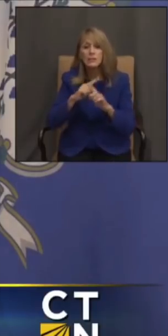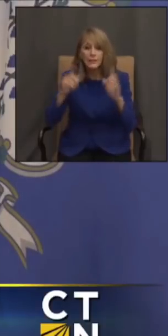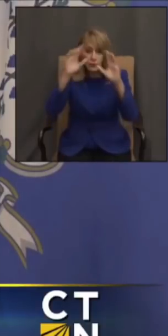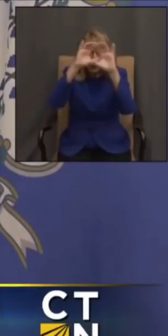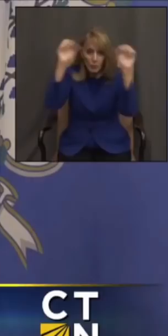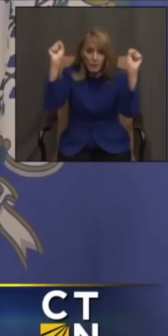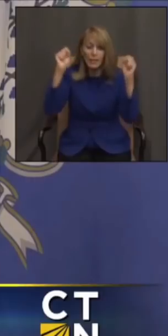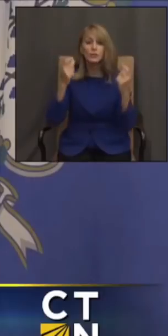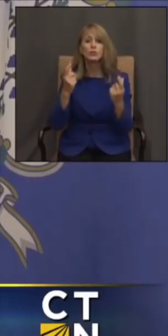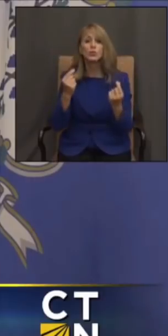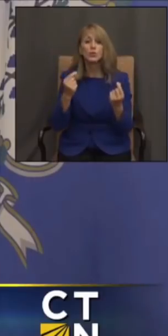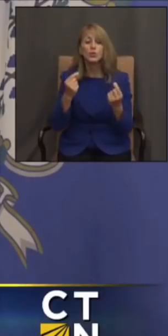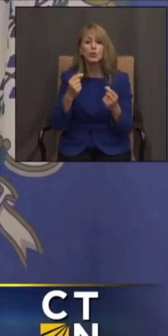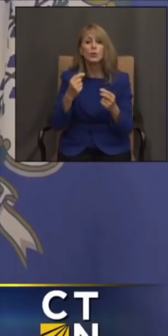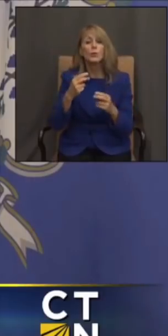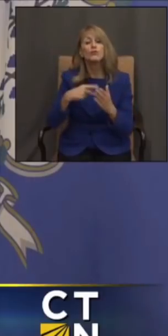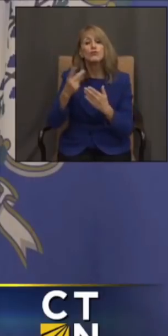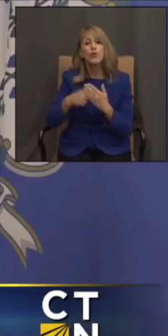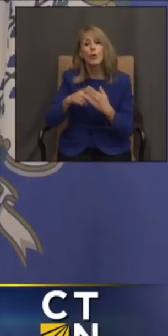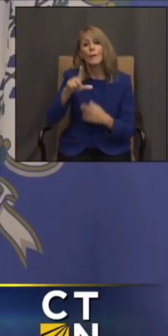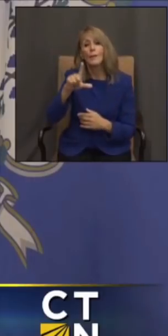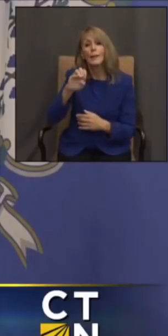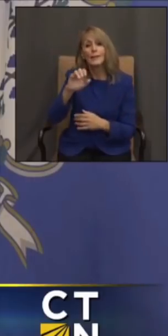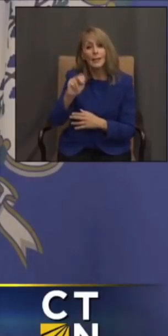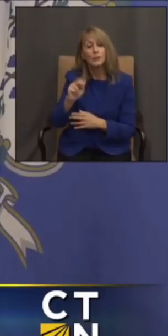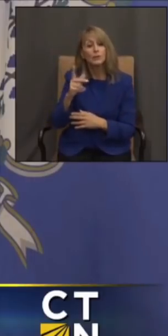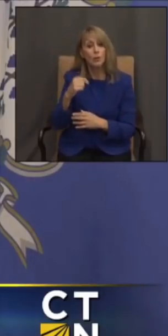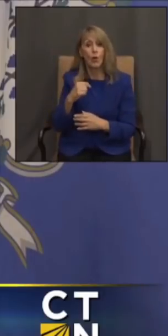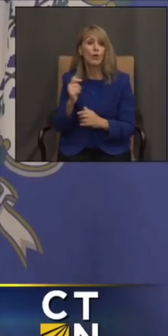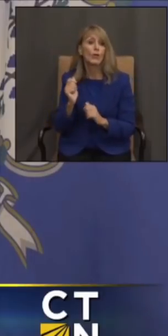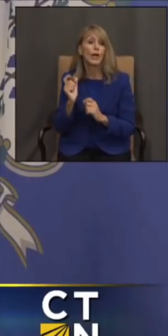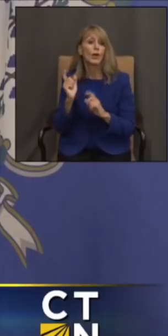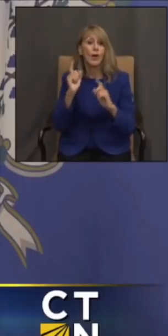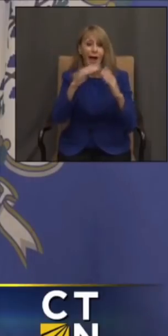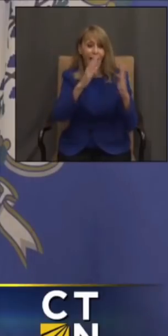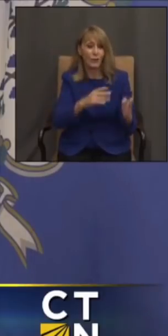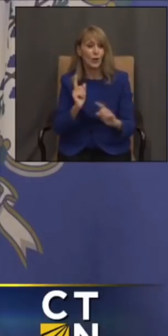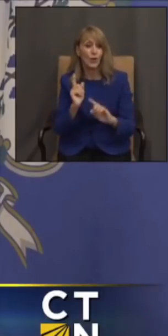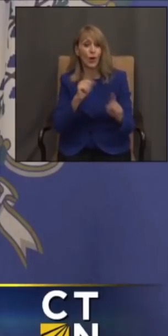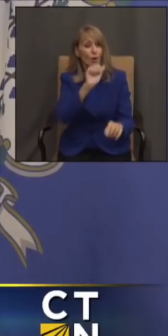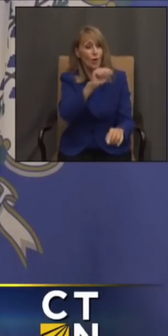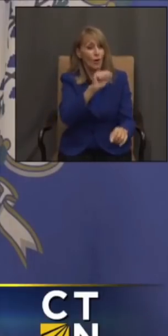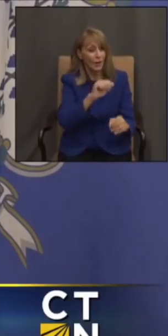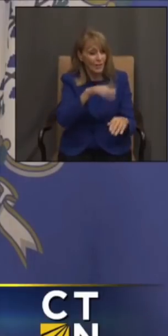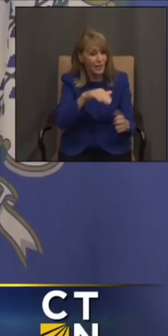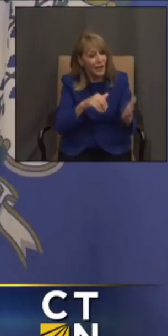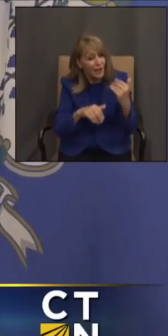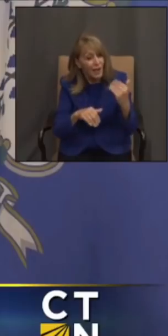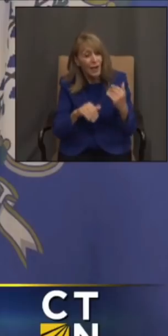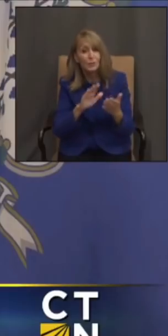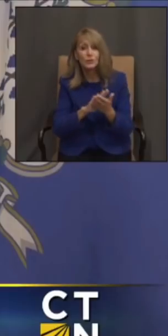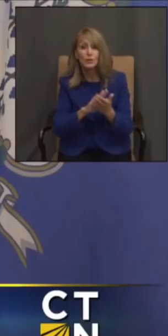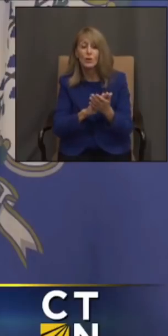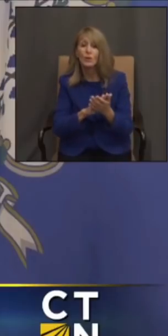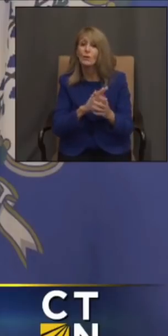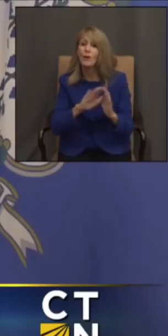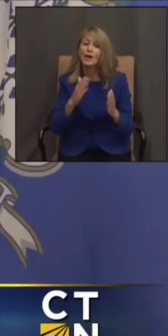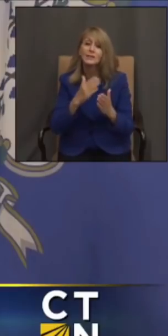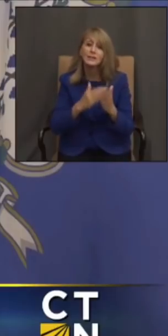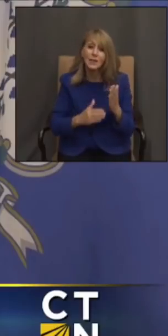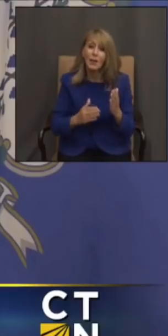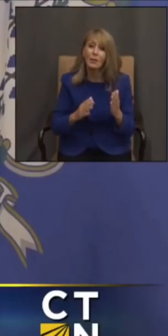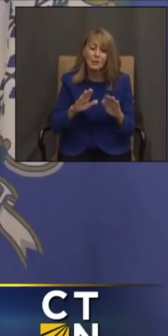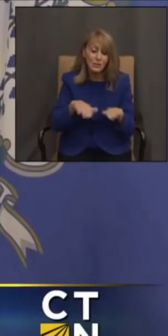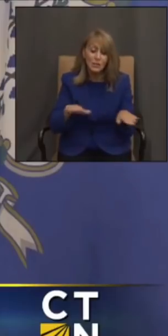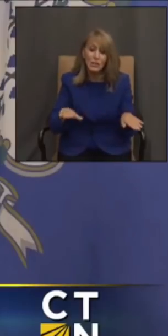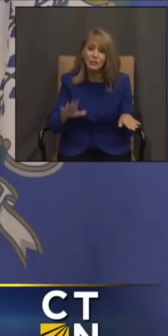on doors or making the phone call, urging these kids to get back. And Miriam, you just reminded me the trauma that some of these kids have been through over the last